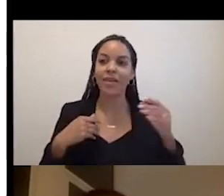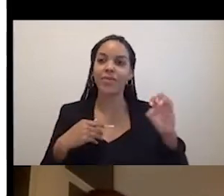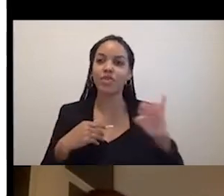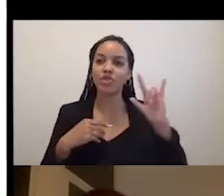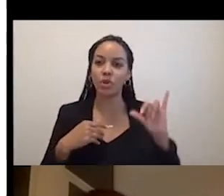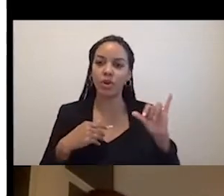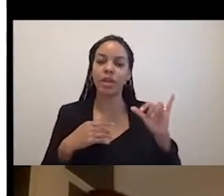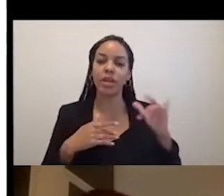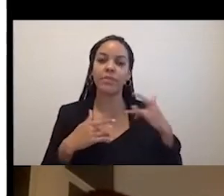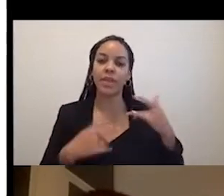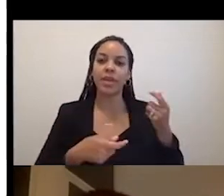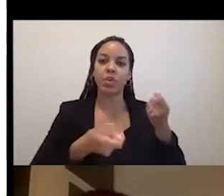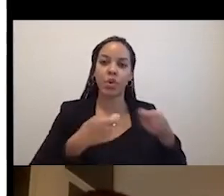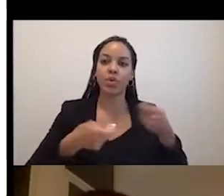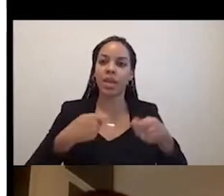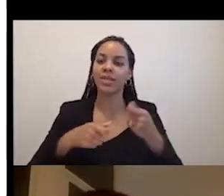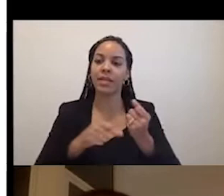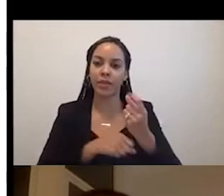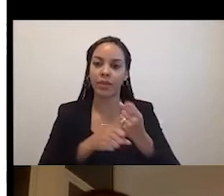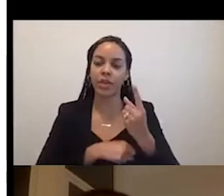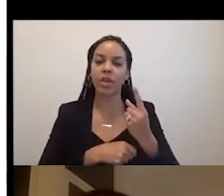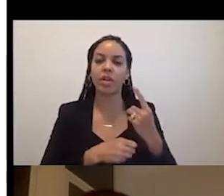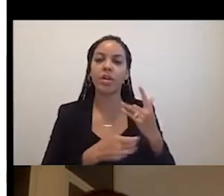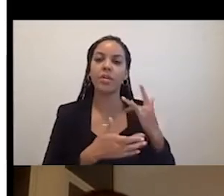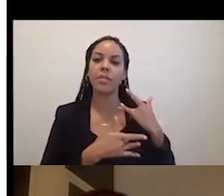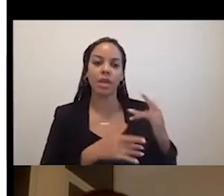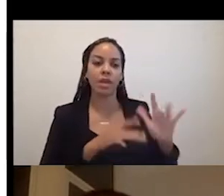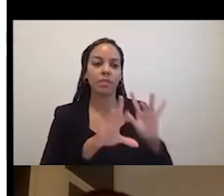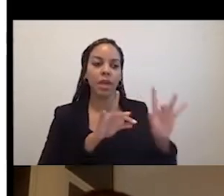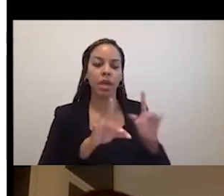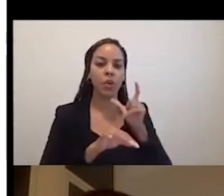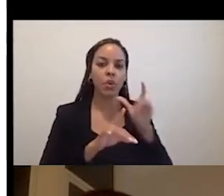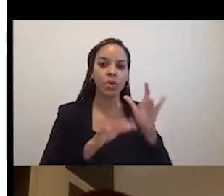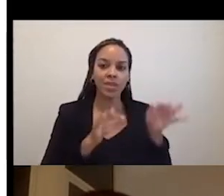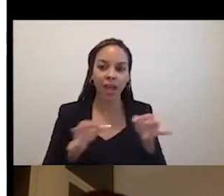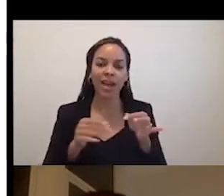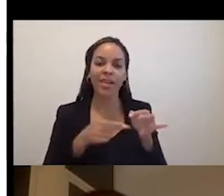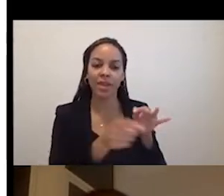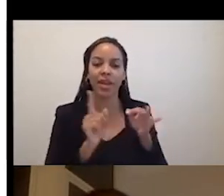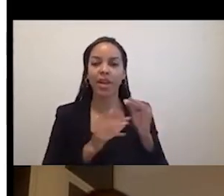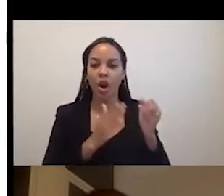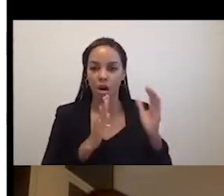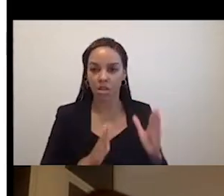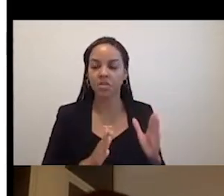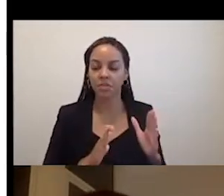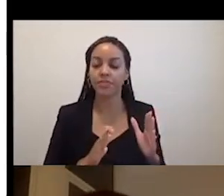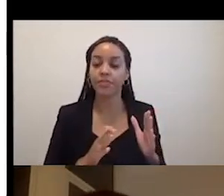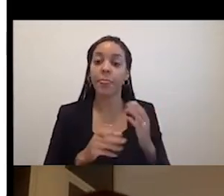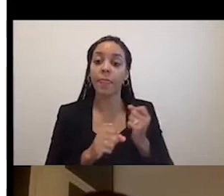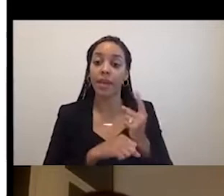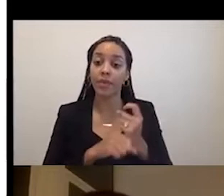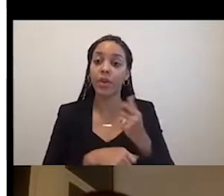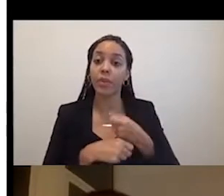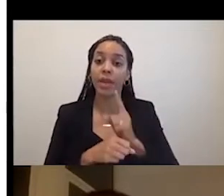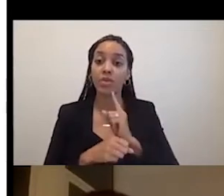every year, and usually it's predominantly composed of artists. Each year we want to ensure that our community holds a wide range